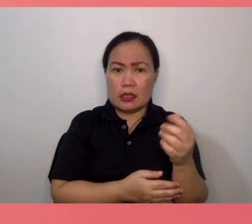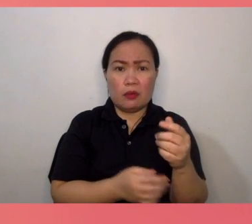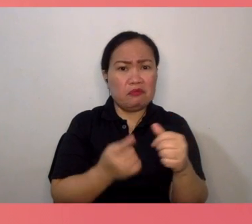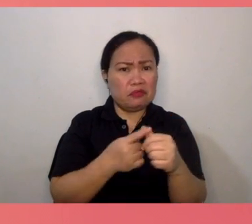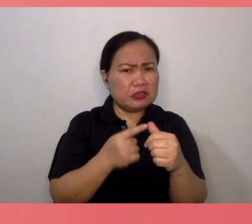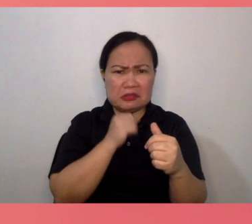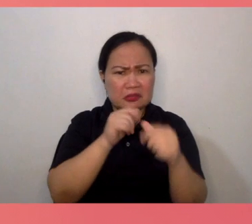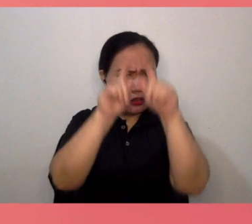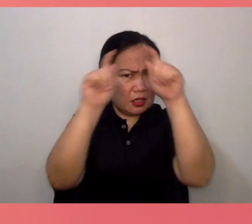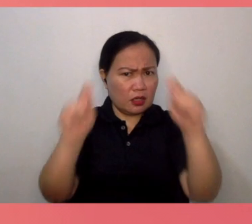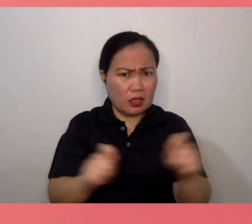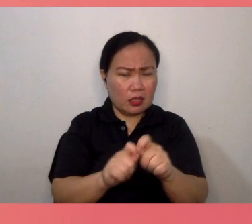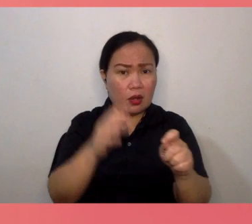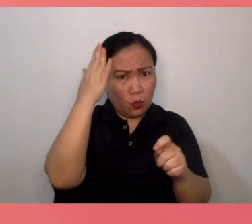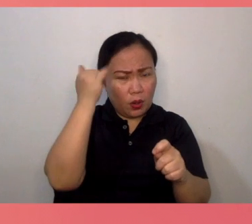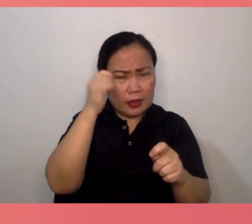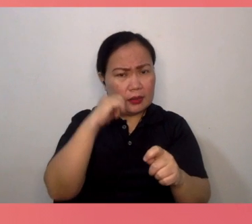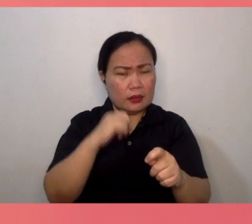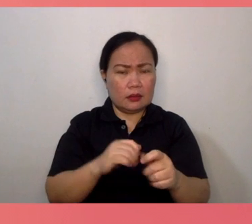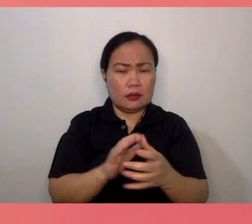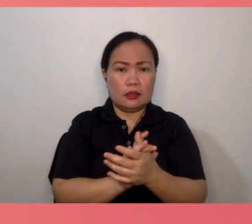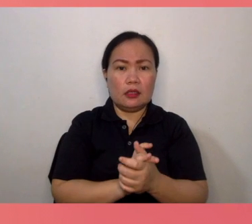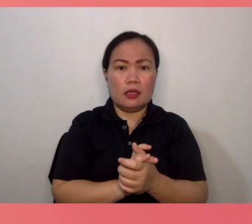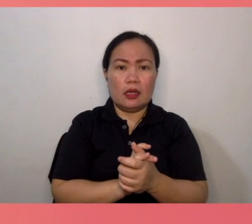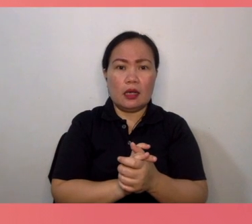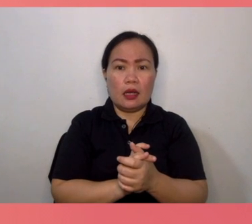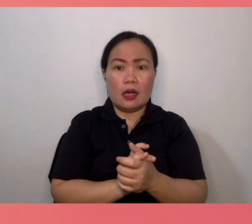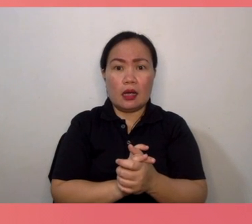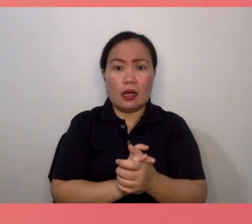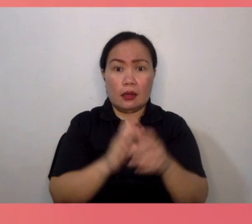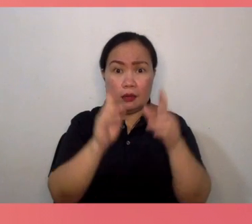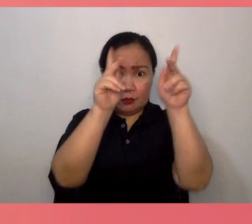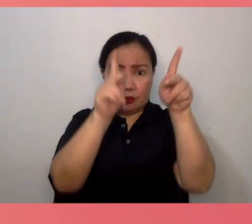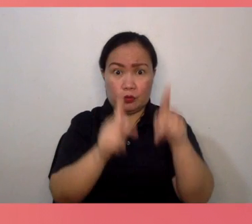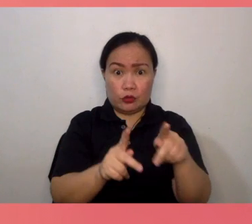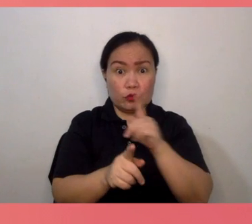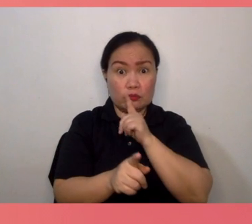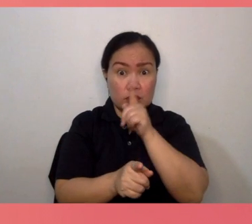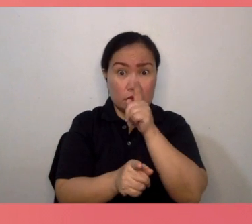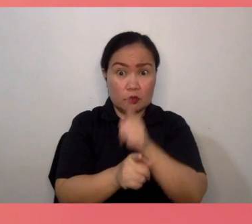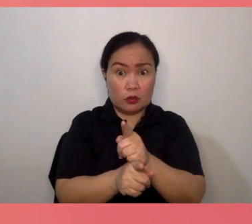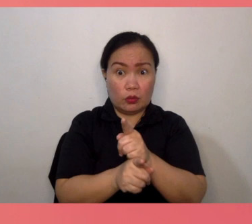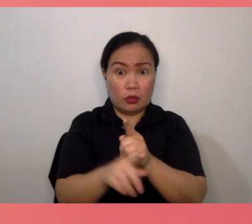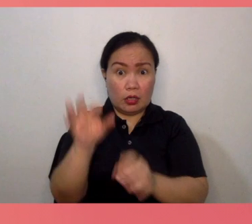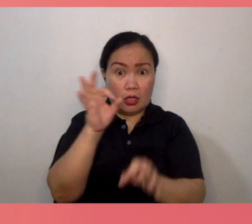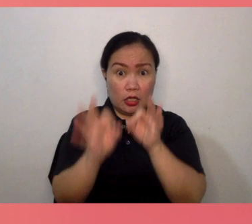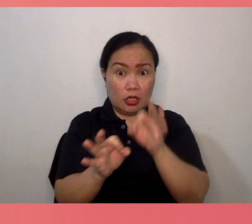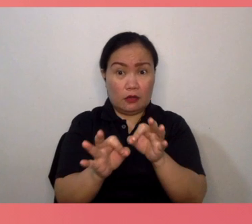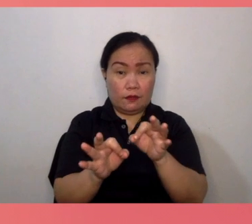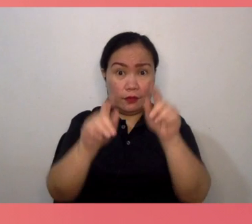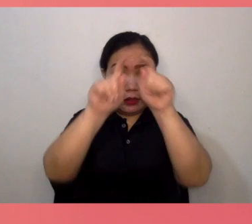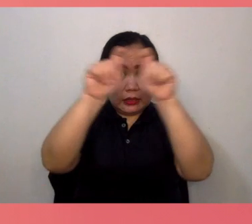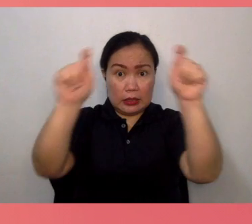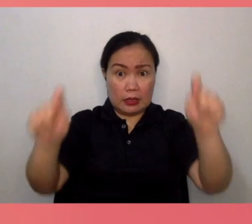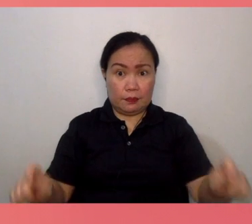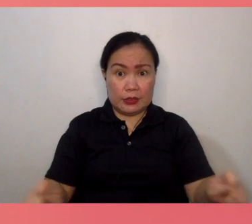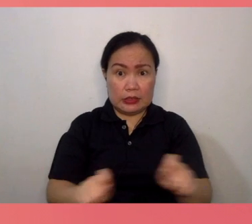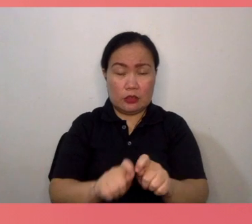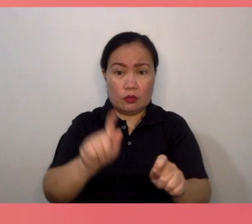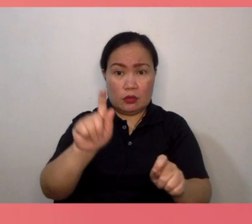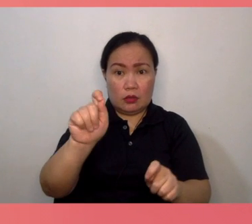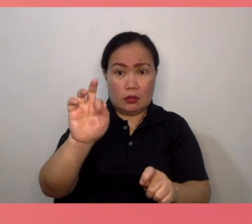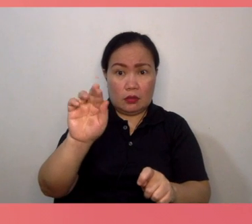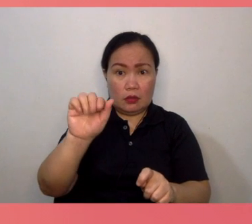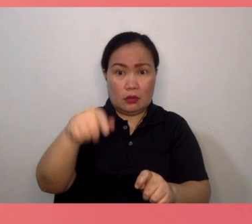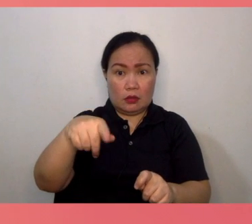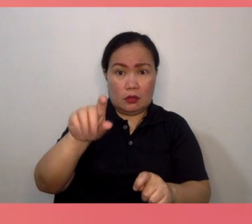siya triangle. So, ang tanong, ang proportion ba ay true pagdating sa ganitong figure or yung